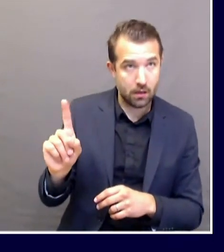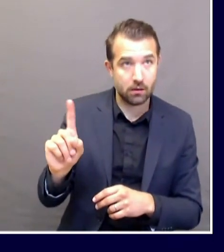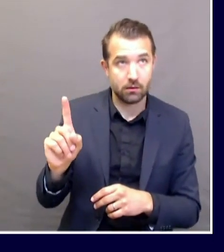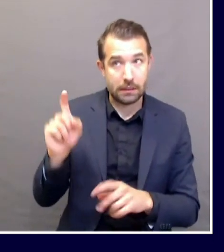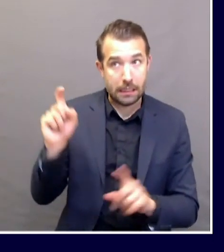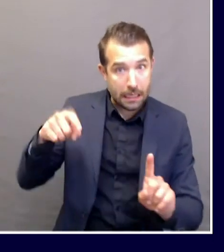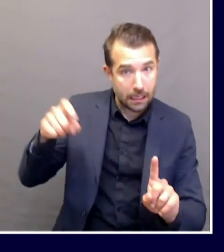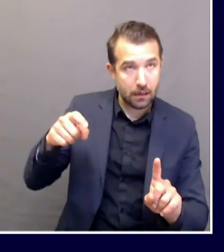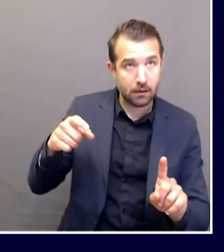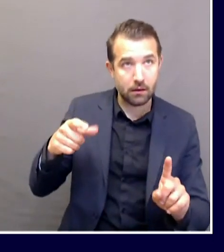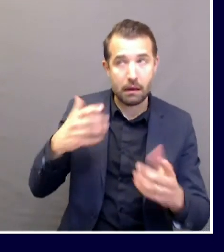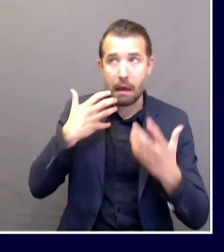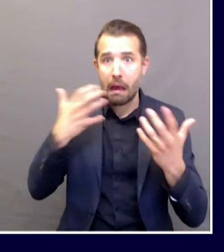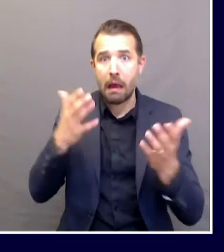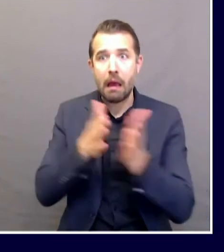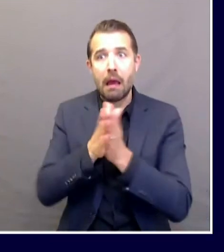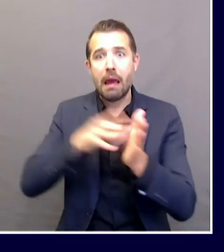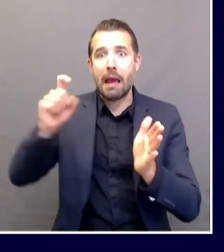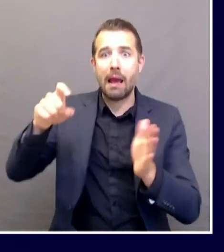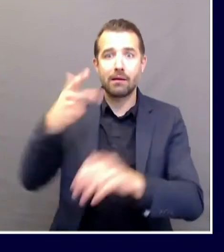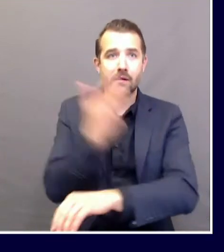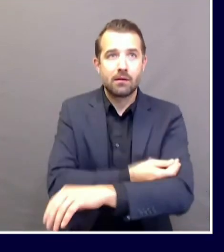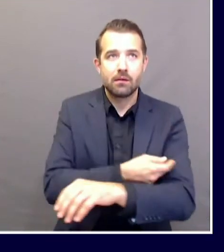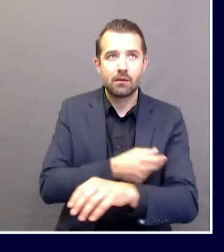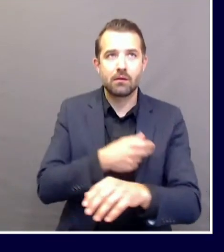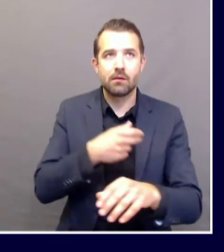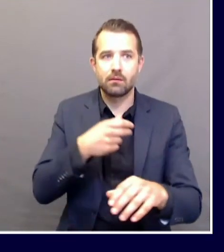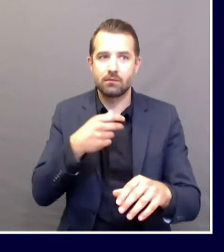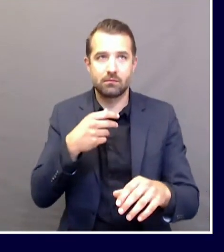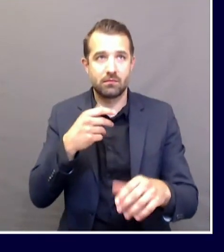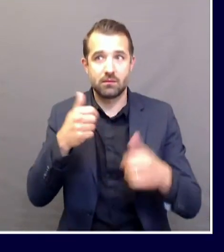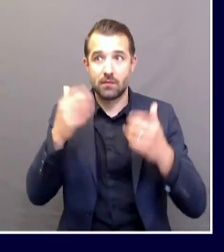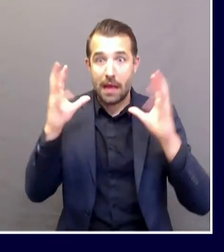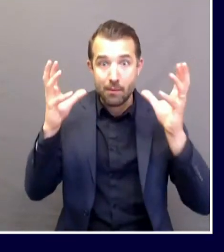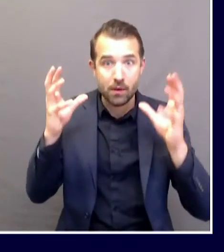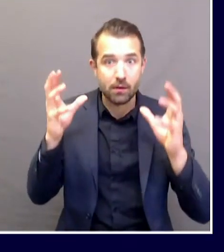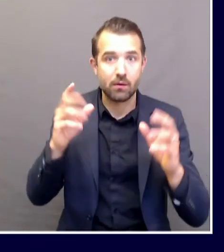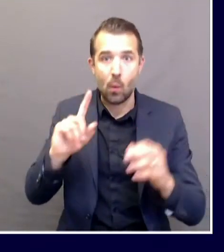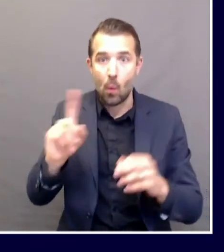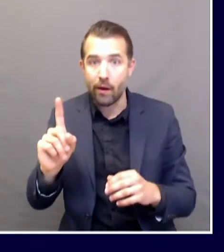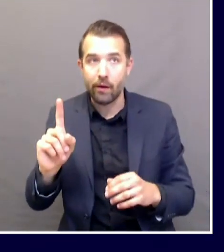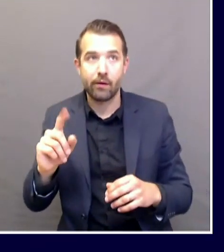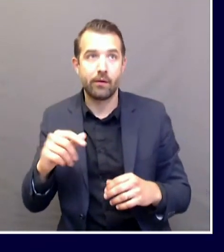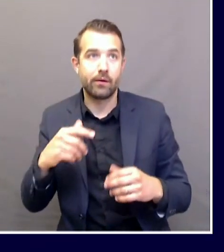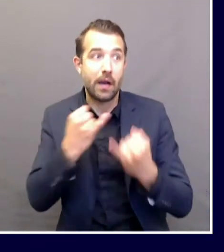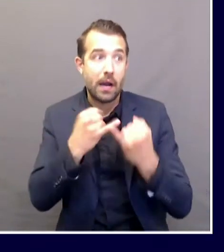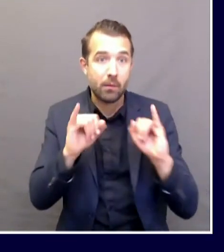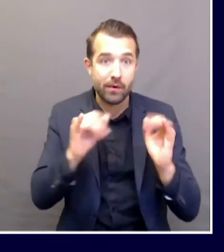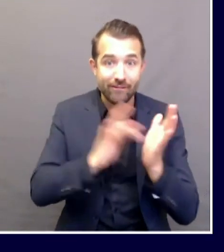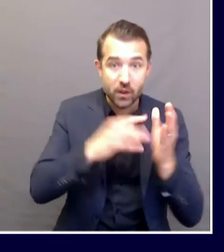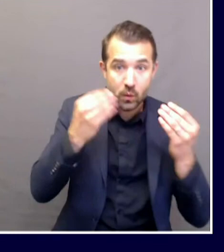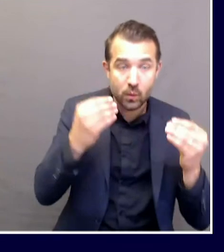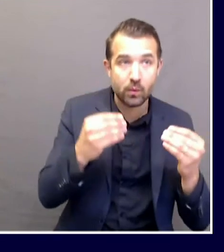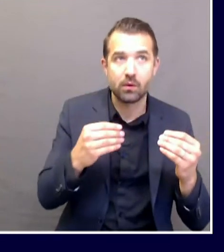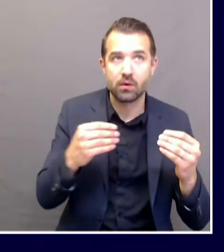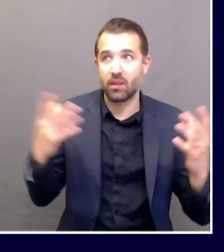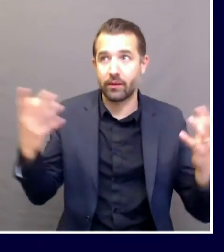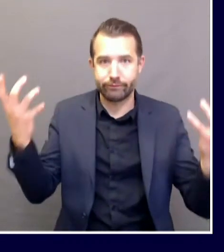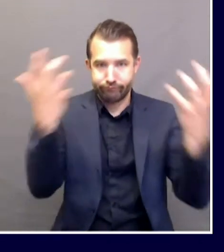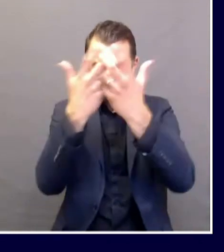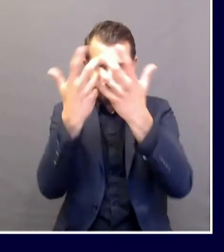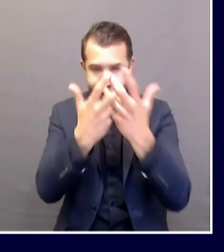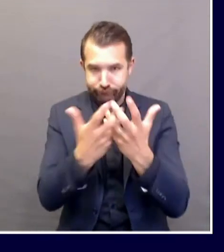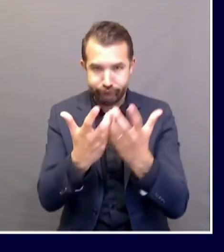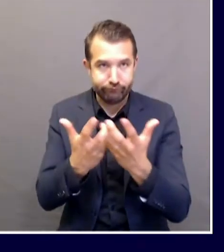EMS clinicians. In other instances, it's independent pharmacies. We pair them up, and then they're off to the races. And that's really where we see